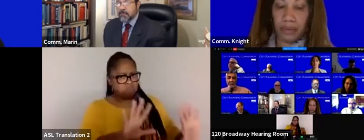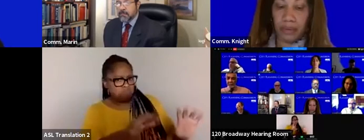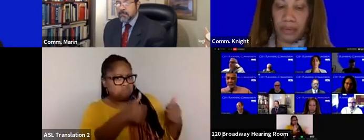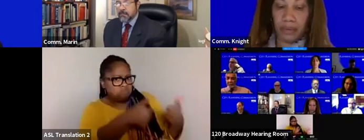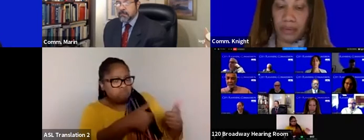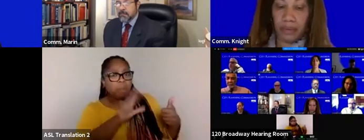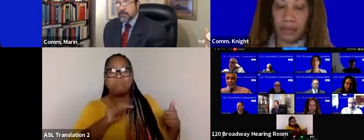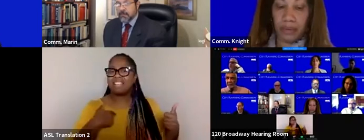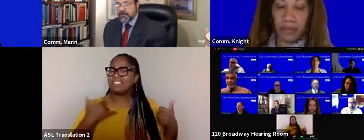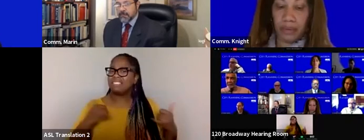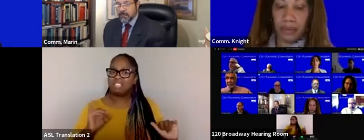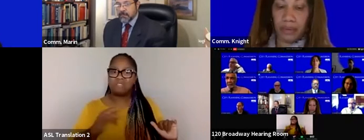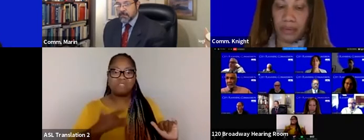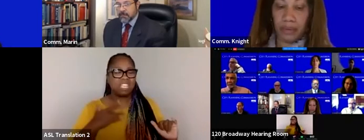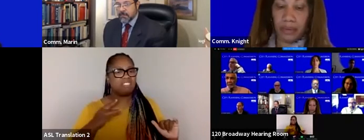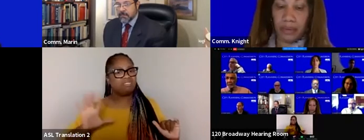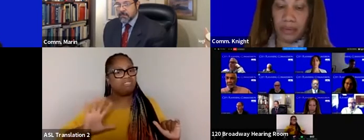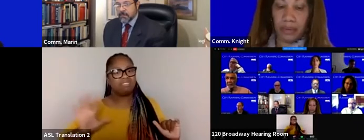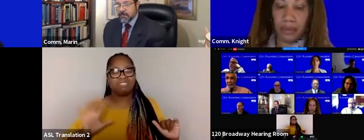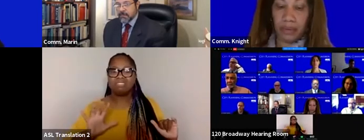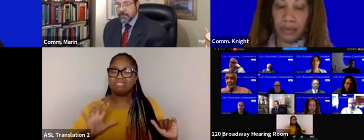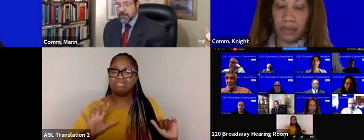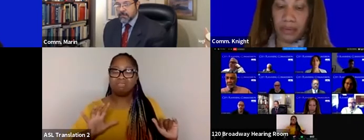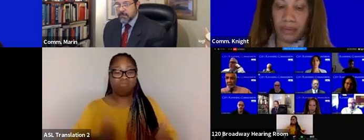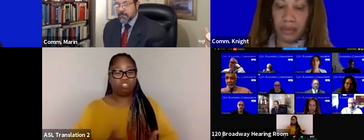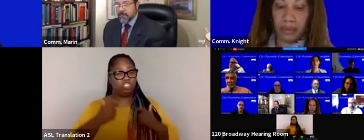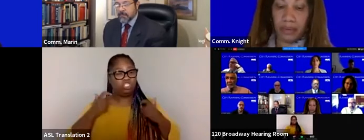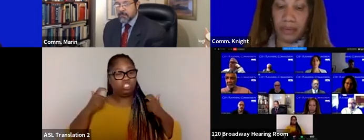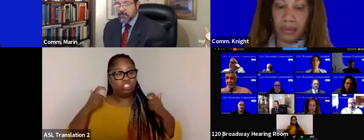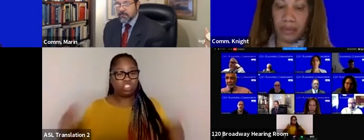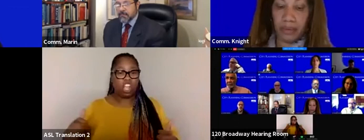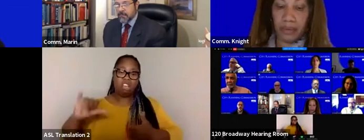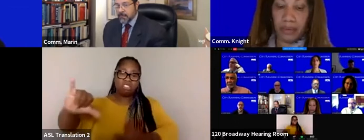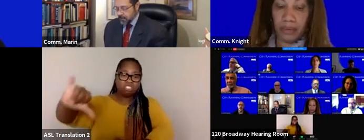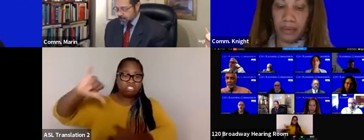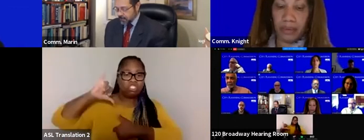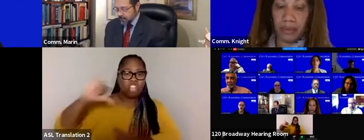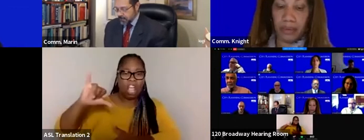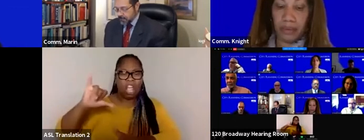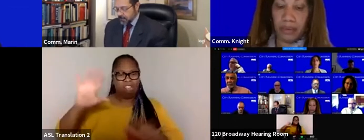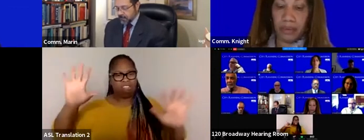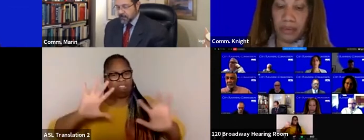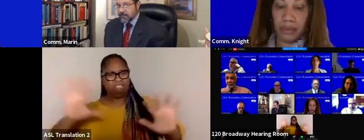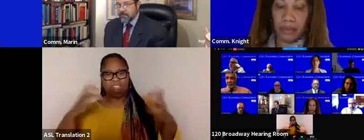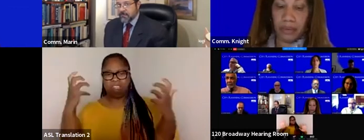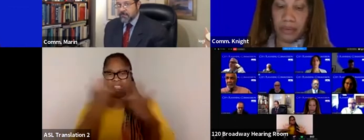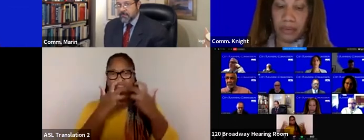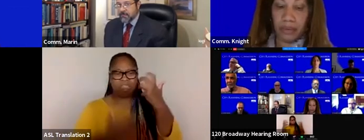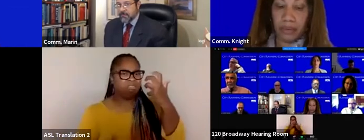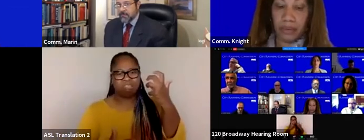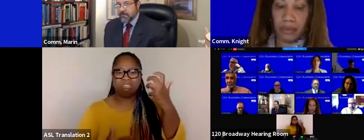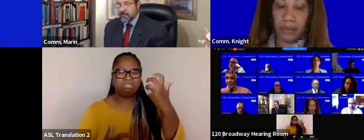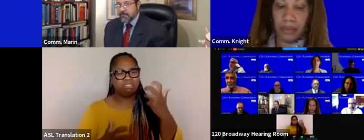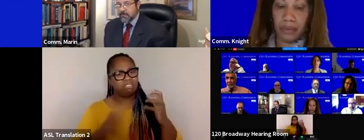feel that the massive size of this building is utterly inappropriate to the small size